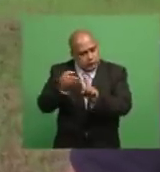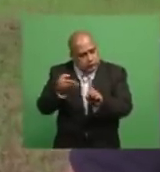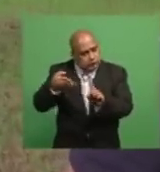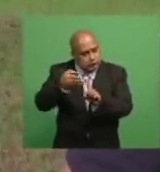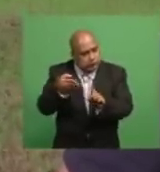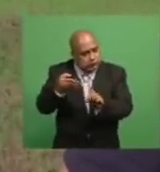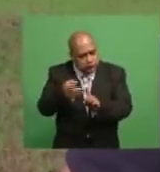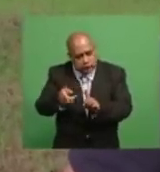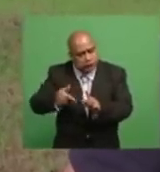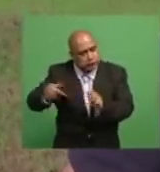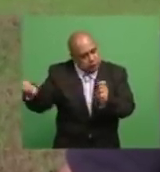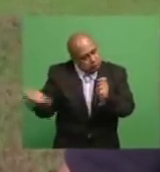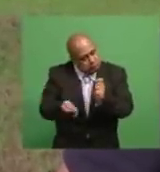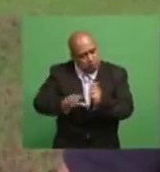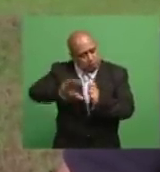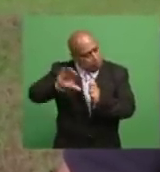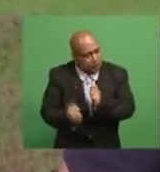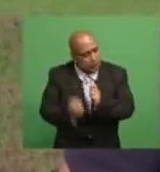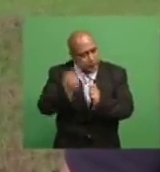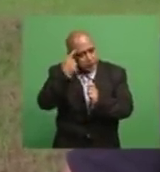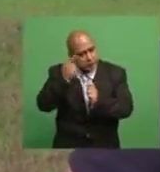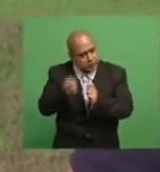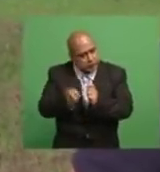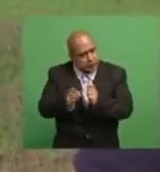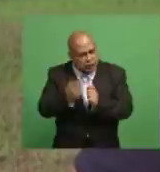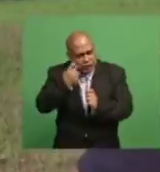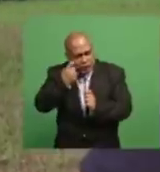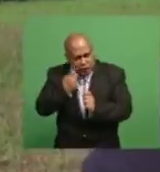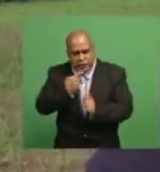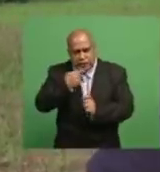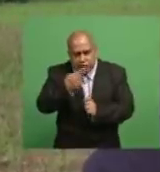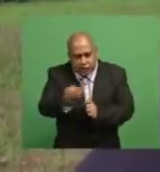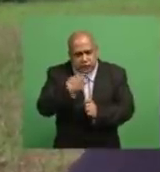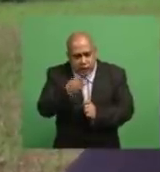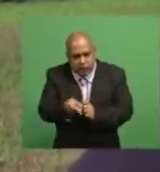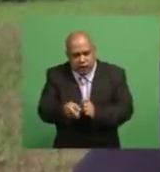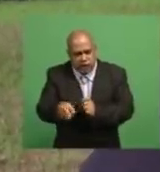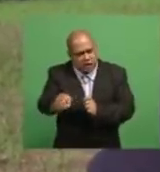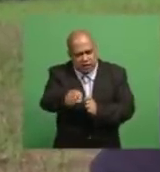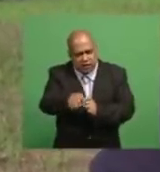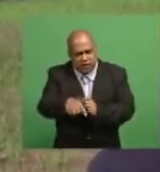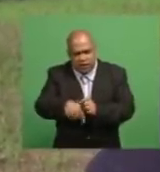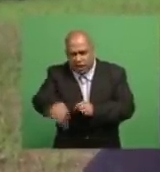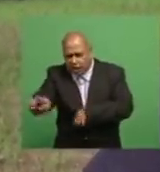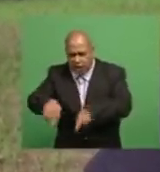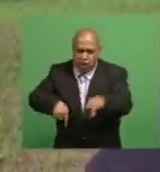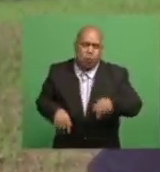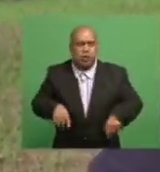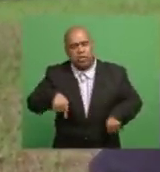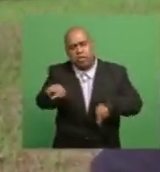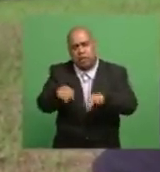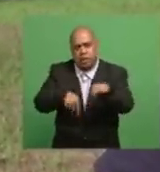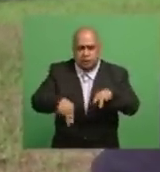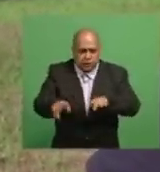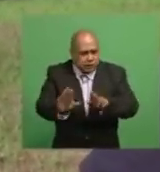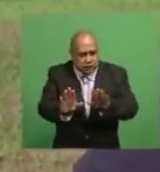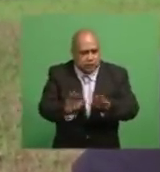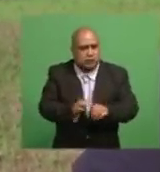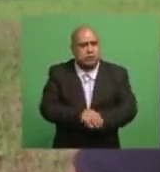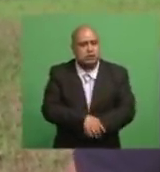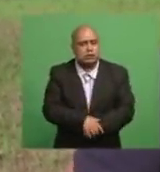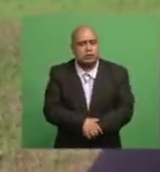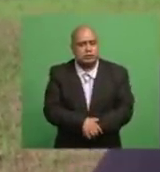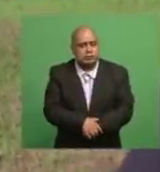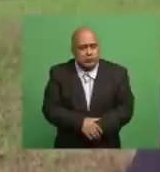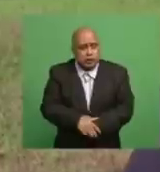trying to tell these people that there's no good going out here. But also we may also ask the judiciary